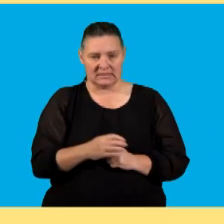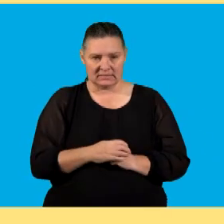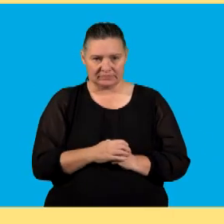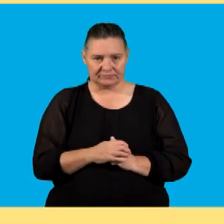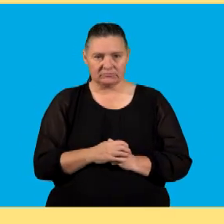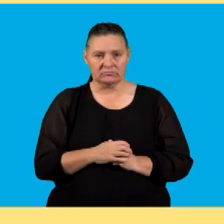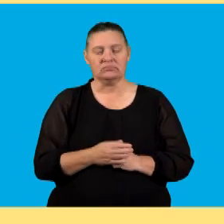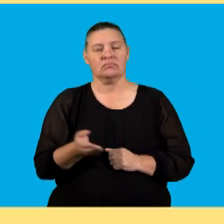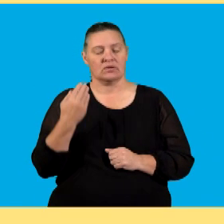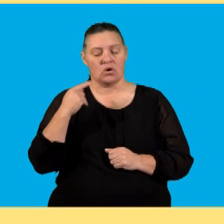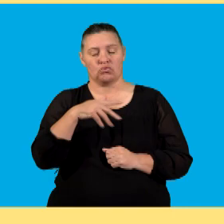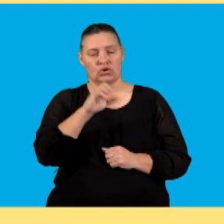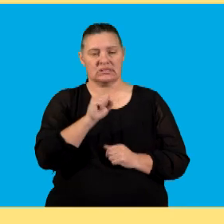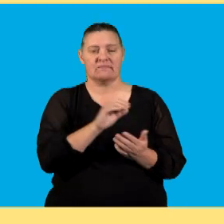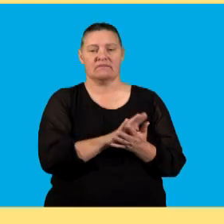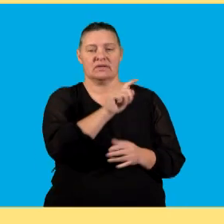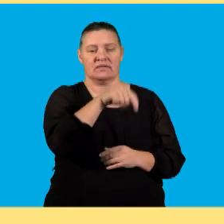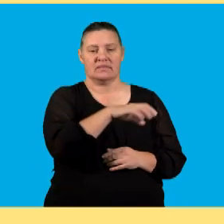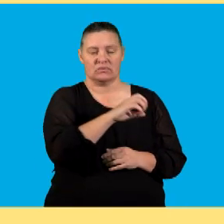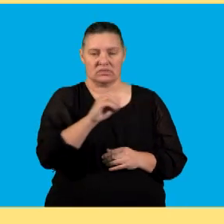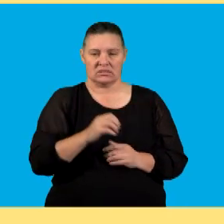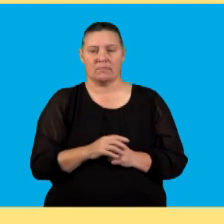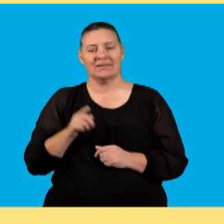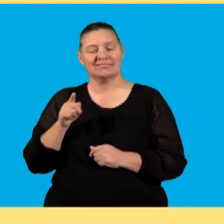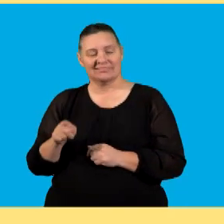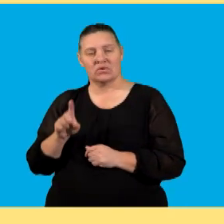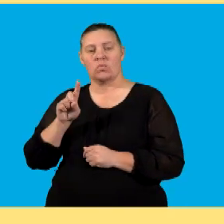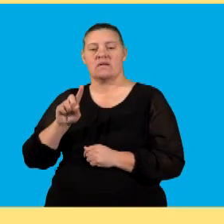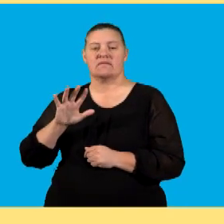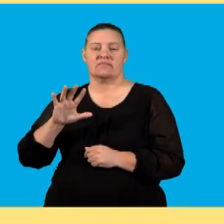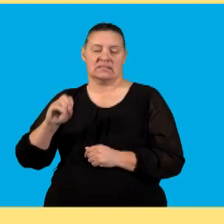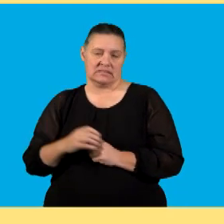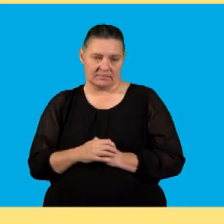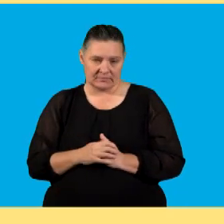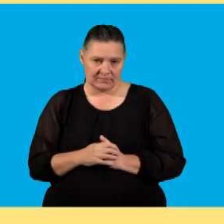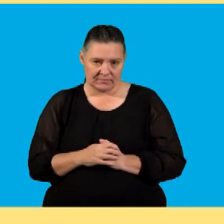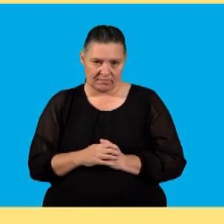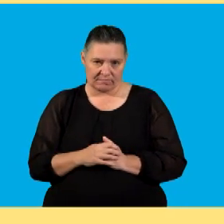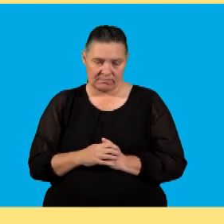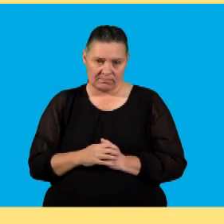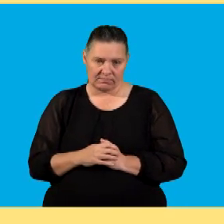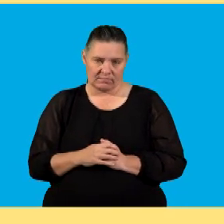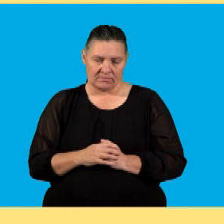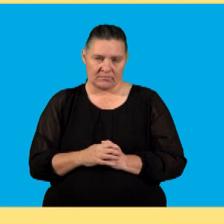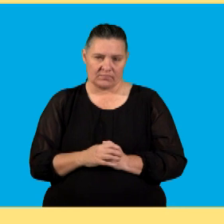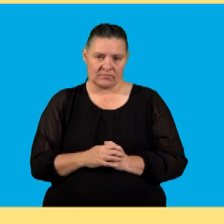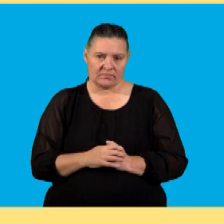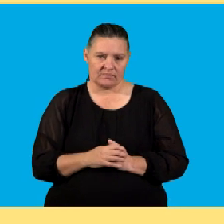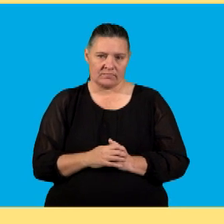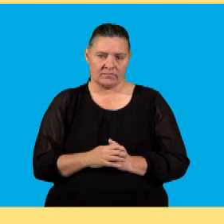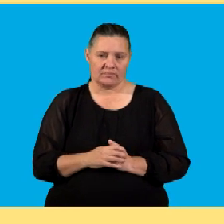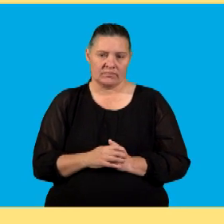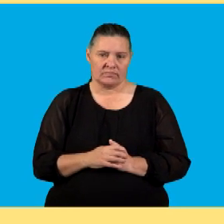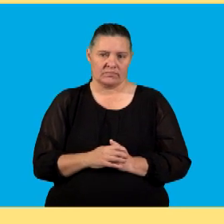salary. We remember our gross is 15,000, and then we will say 15,000, multiply that by